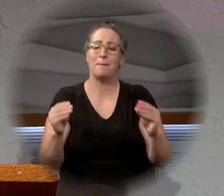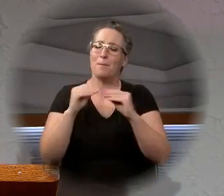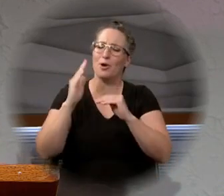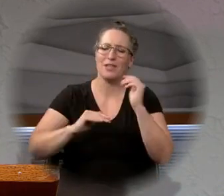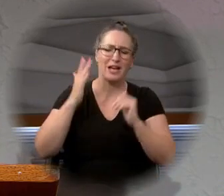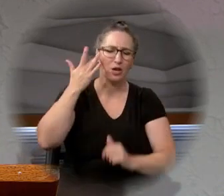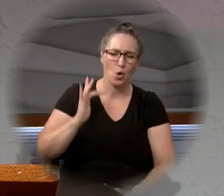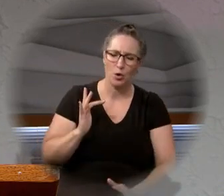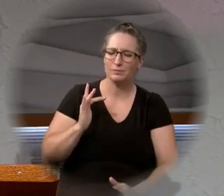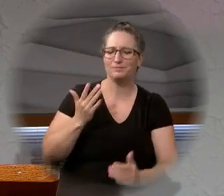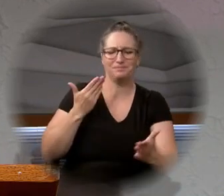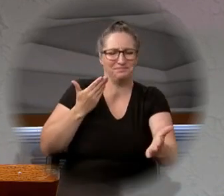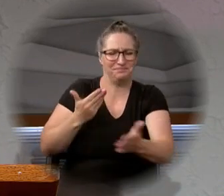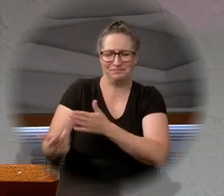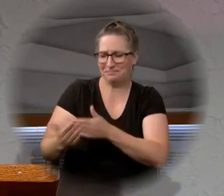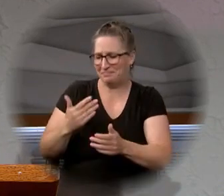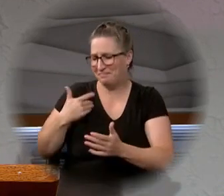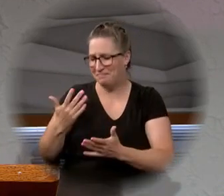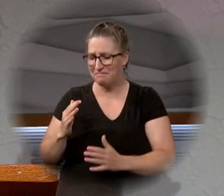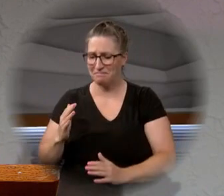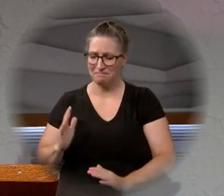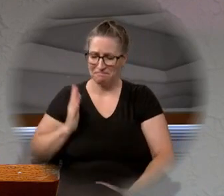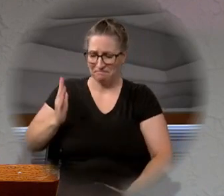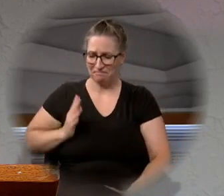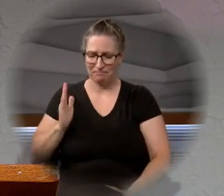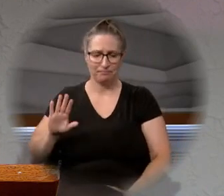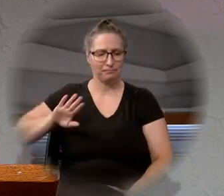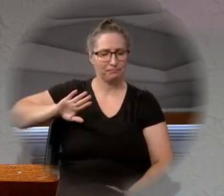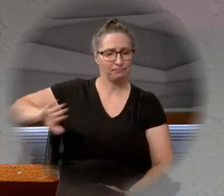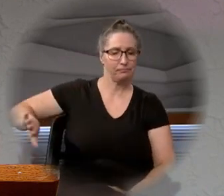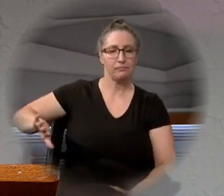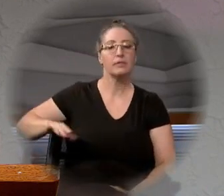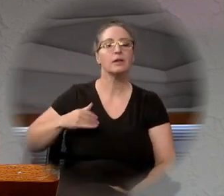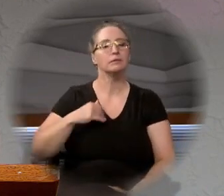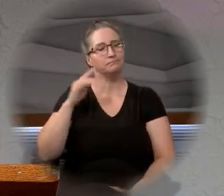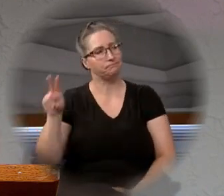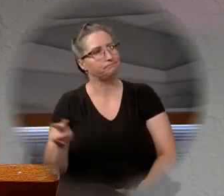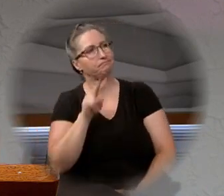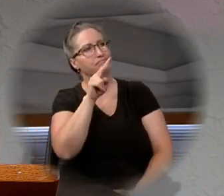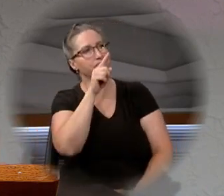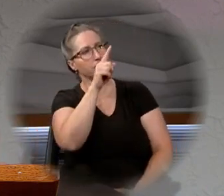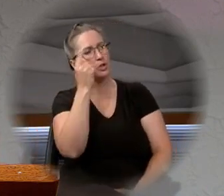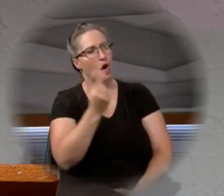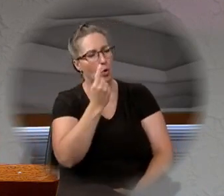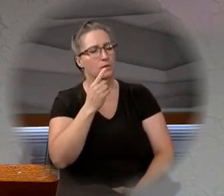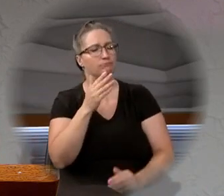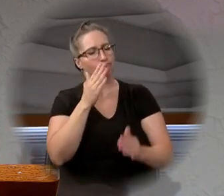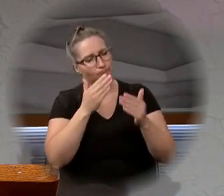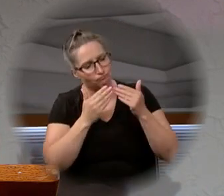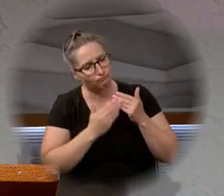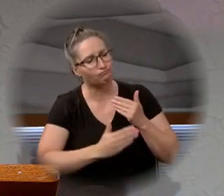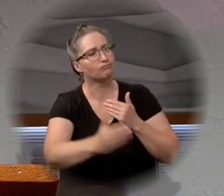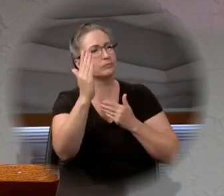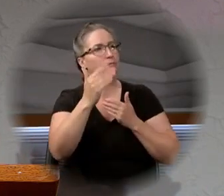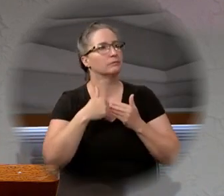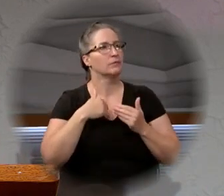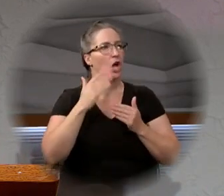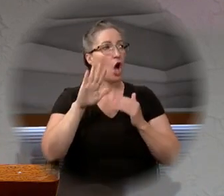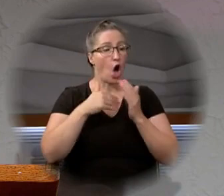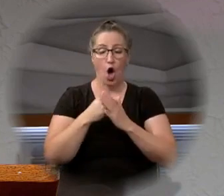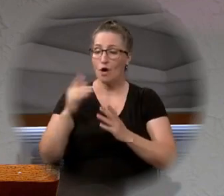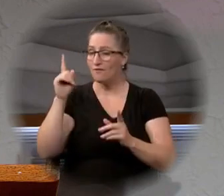gold, however fine. For in all your precepts I go forward. Every false way I